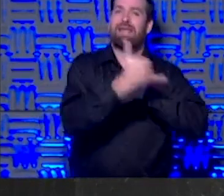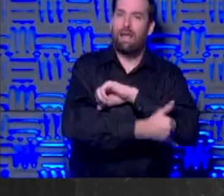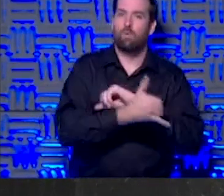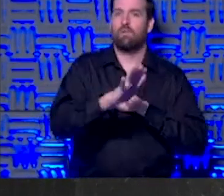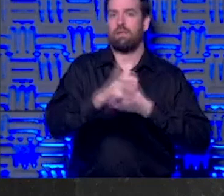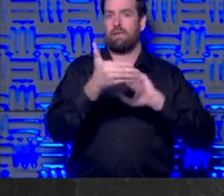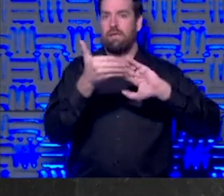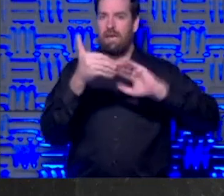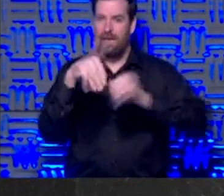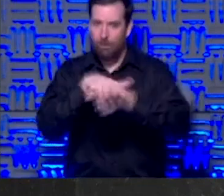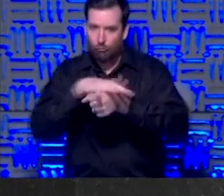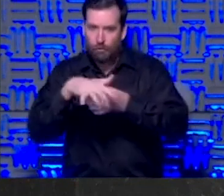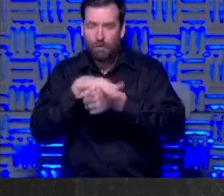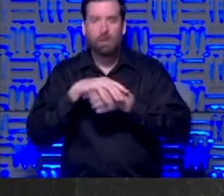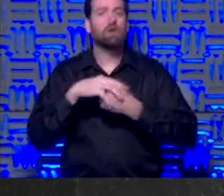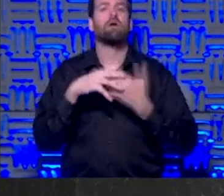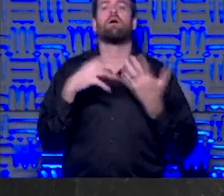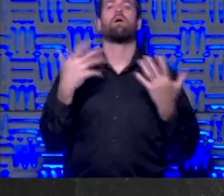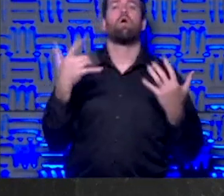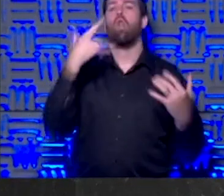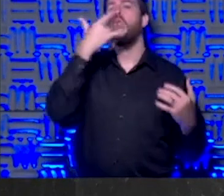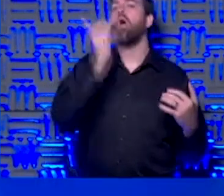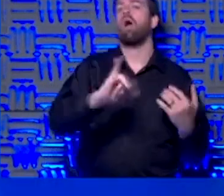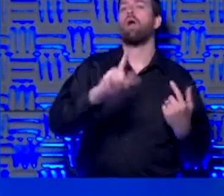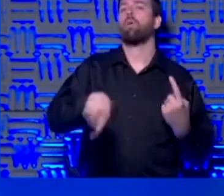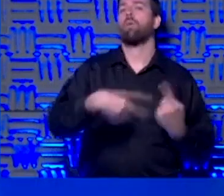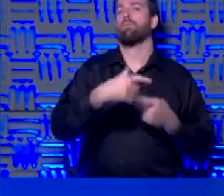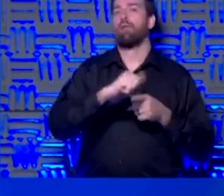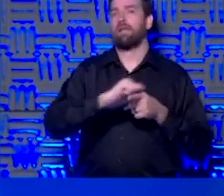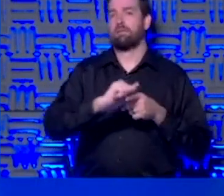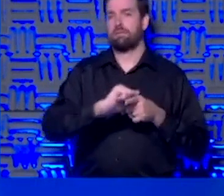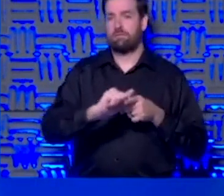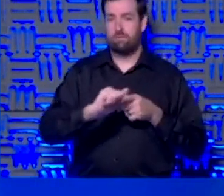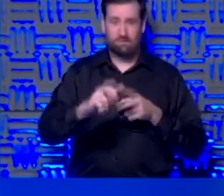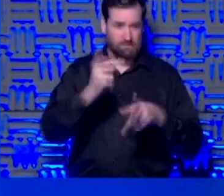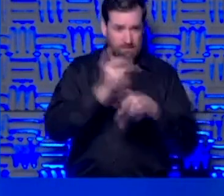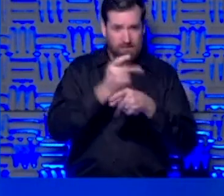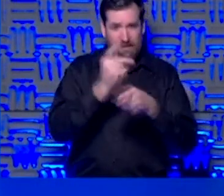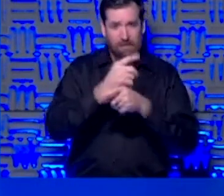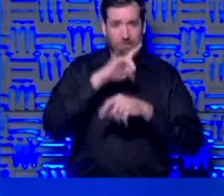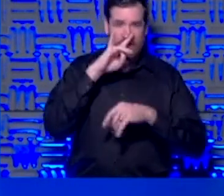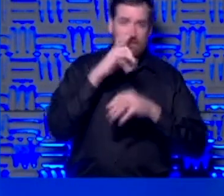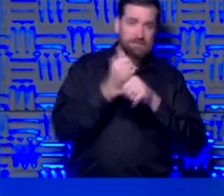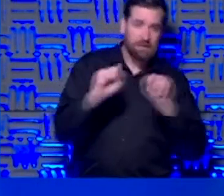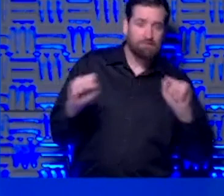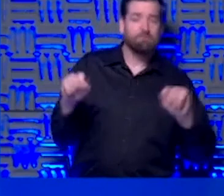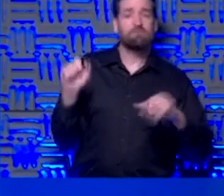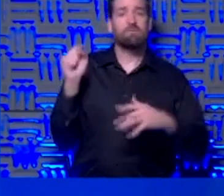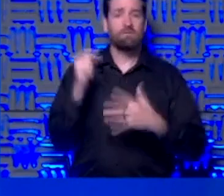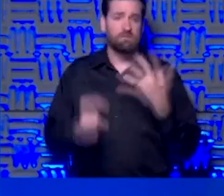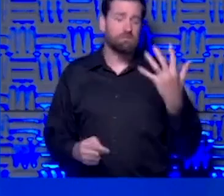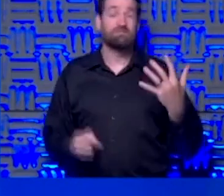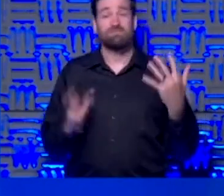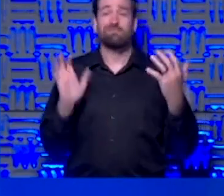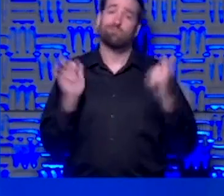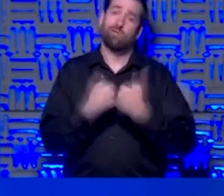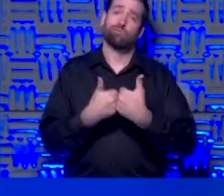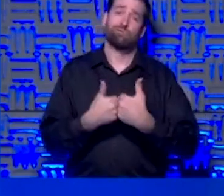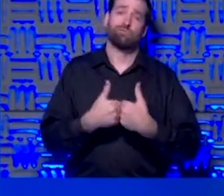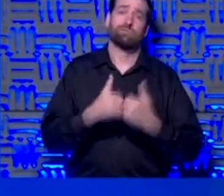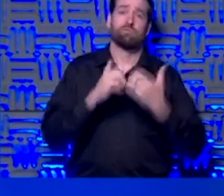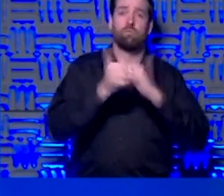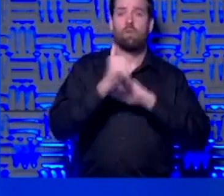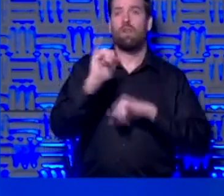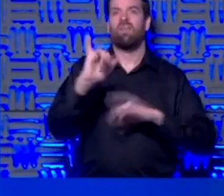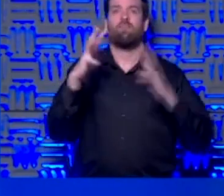area? What's it like when they practice? How can they make sure the kids are safe? I mean, I do think this is a challenge, especially in sports